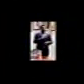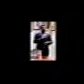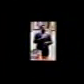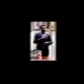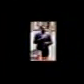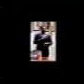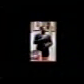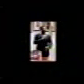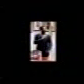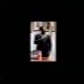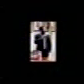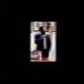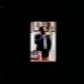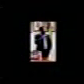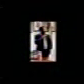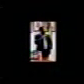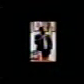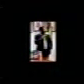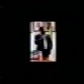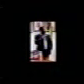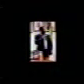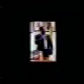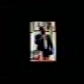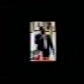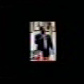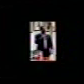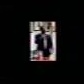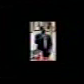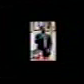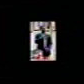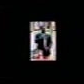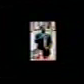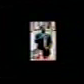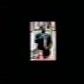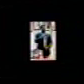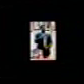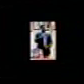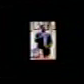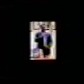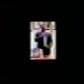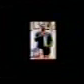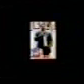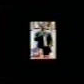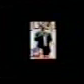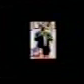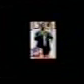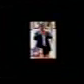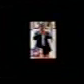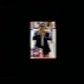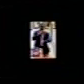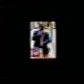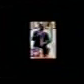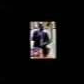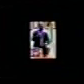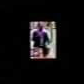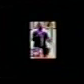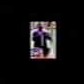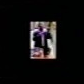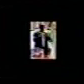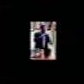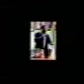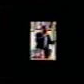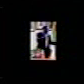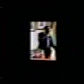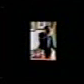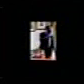take the exam next session. And you yourself, you defer and you delay because Satan hindered you. Any